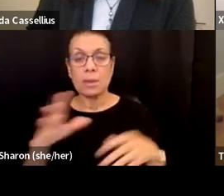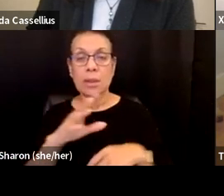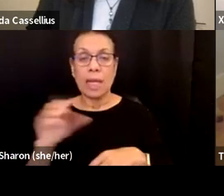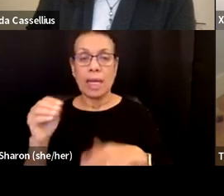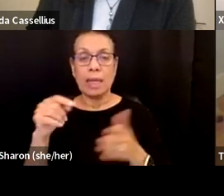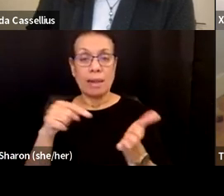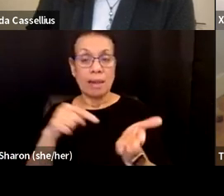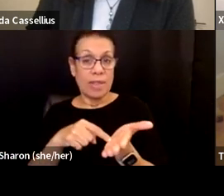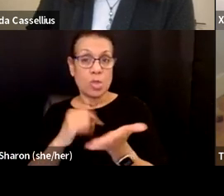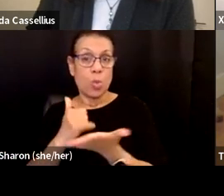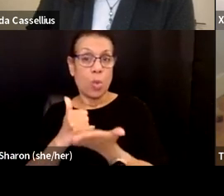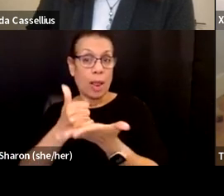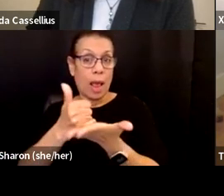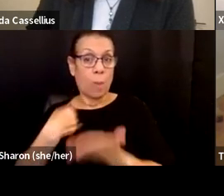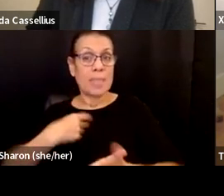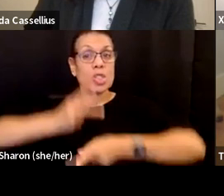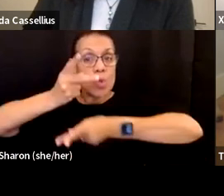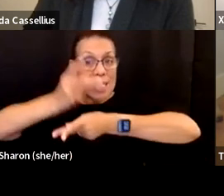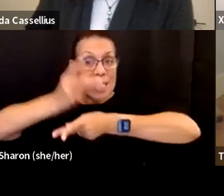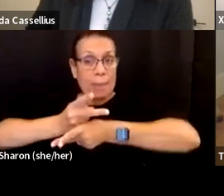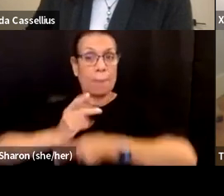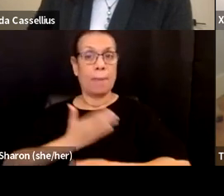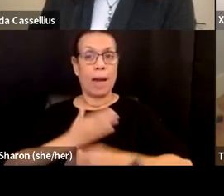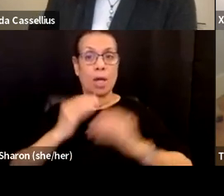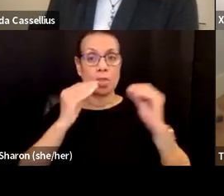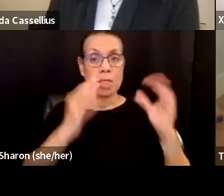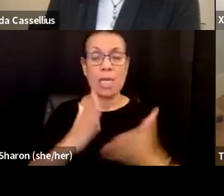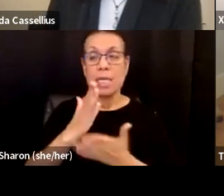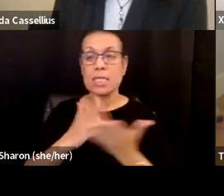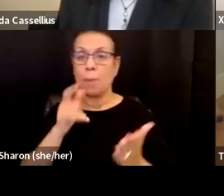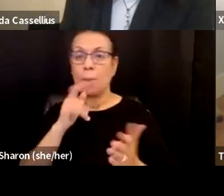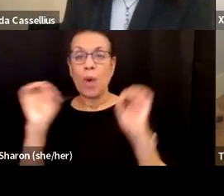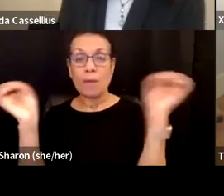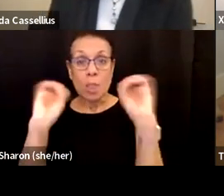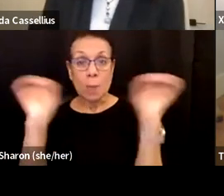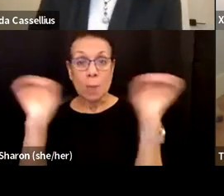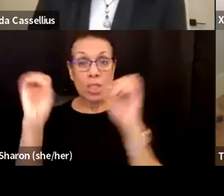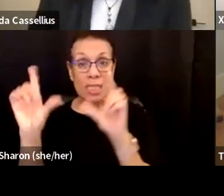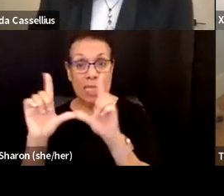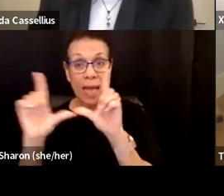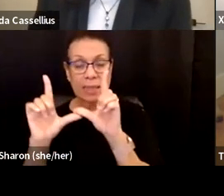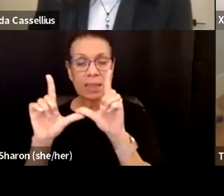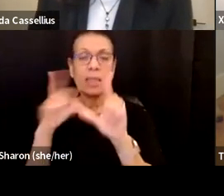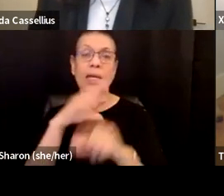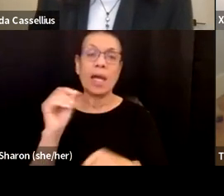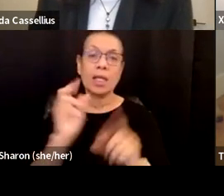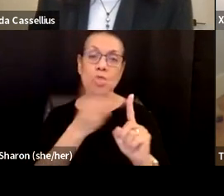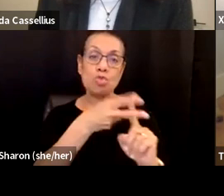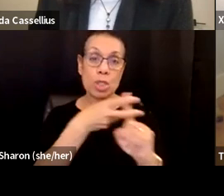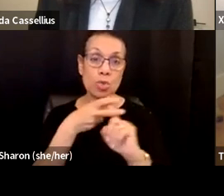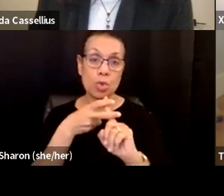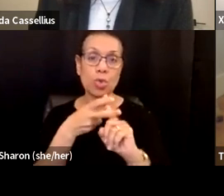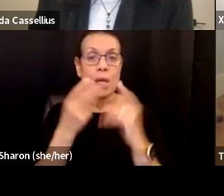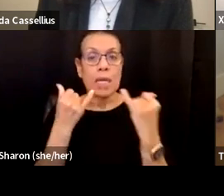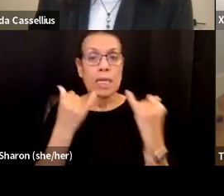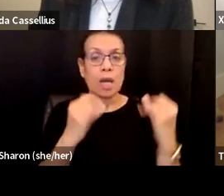way for us to be able to retain our teachers some of those who are on emergency license as well as recruit current